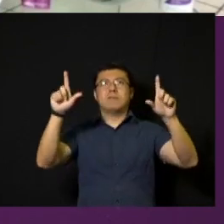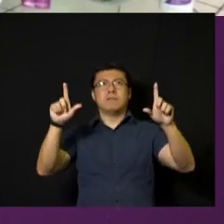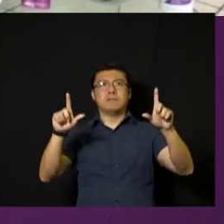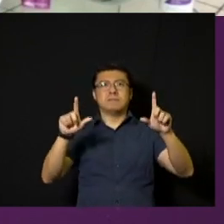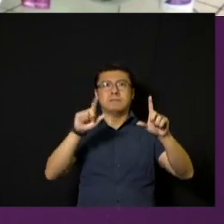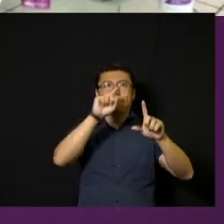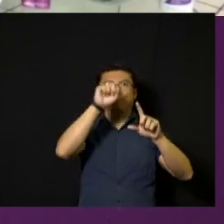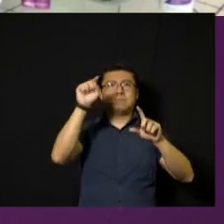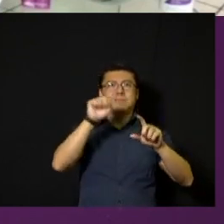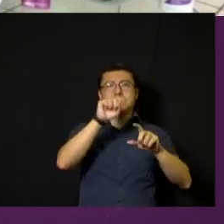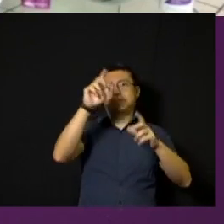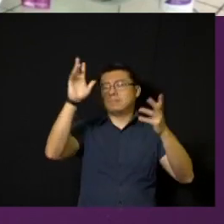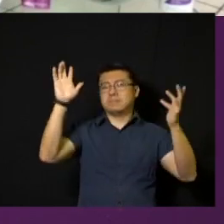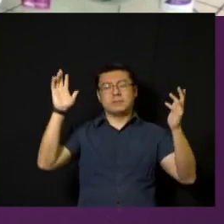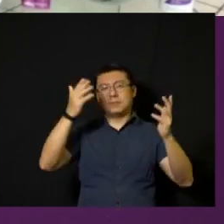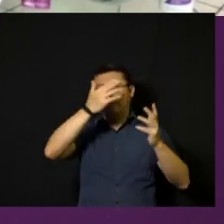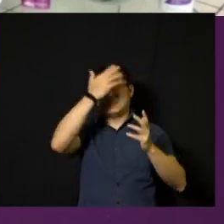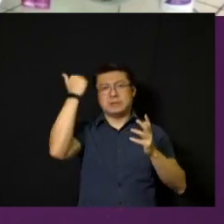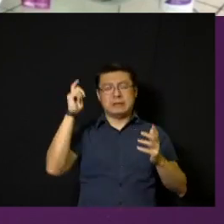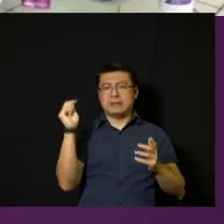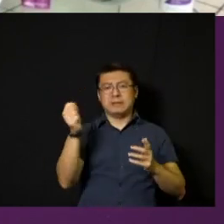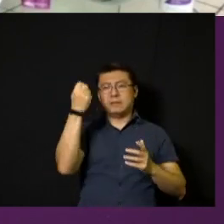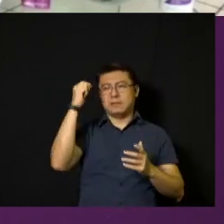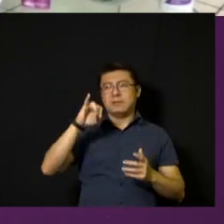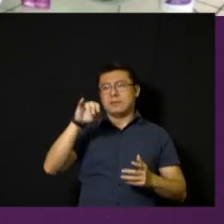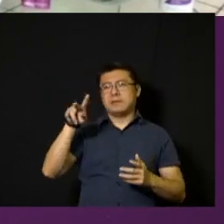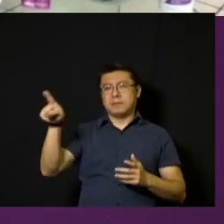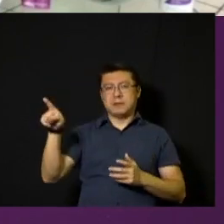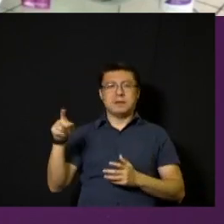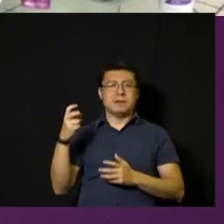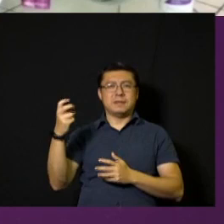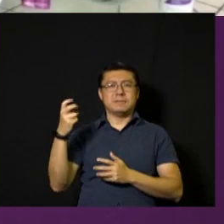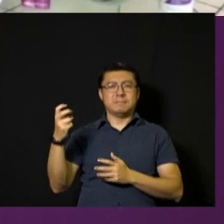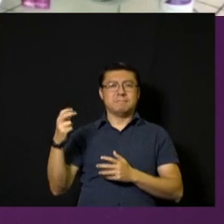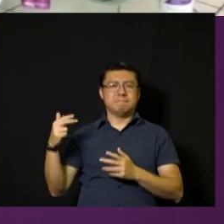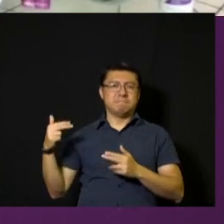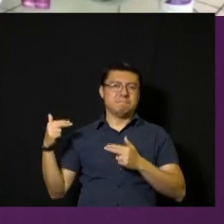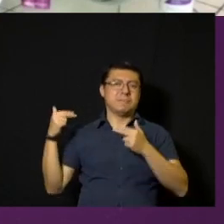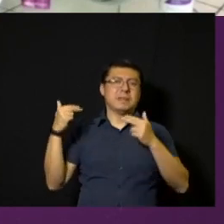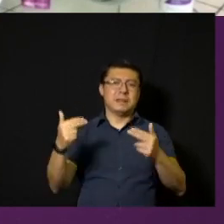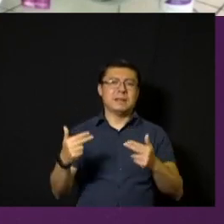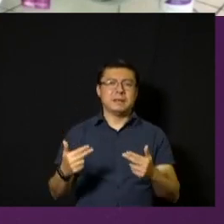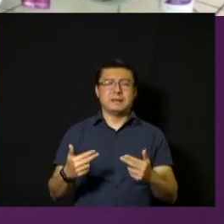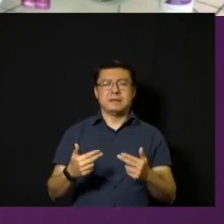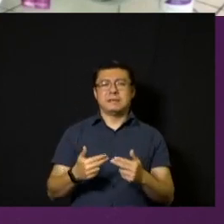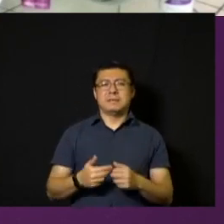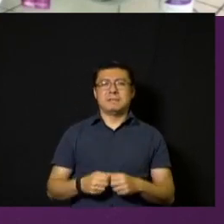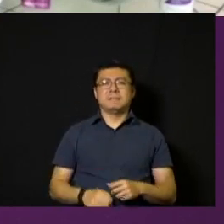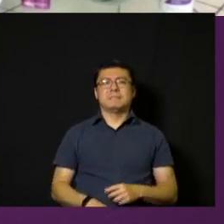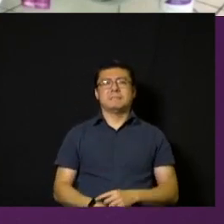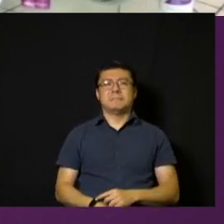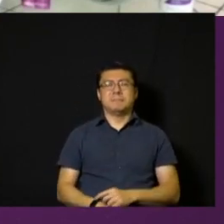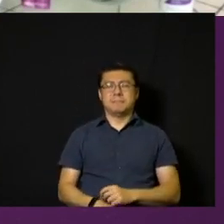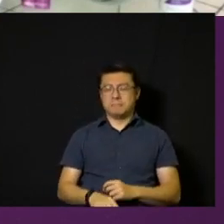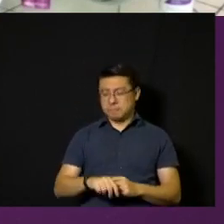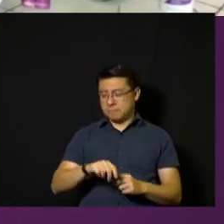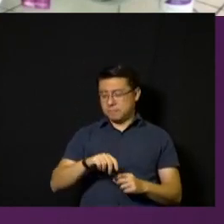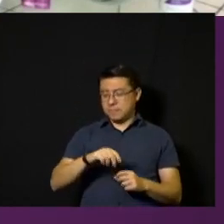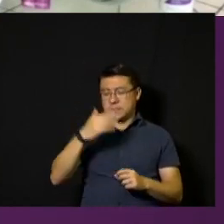retailing, something that Jorge Vergara and Ovni left to us when marketing